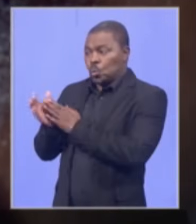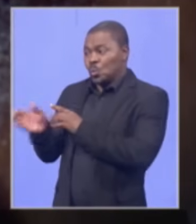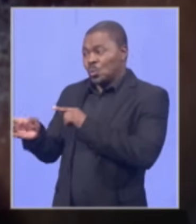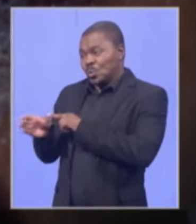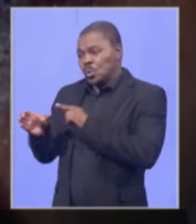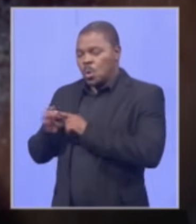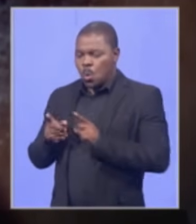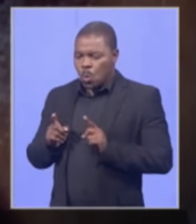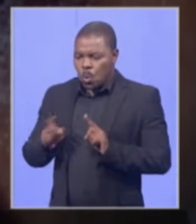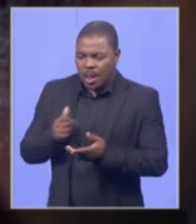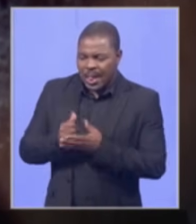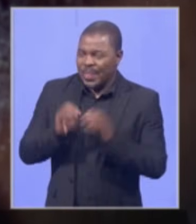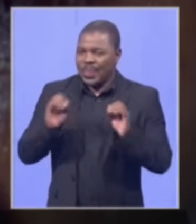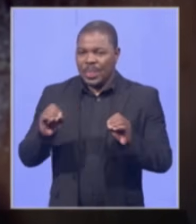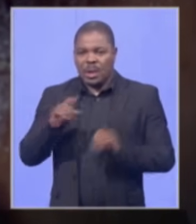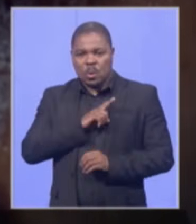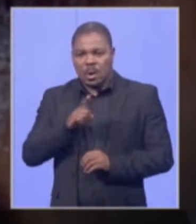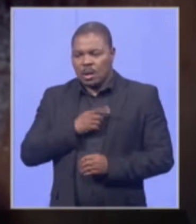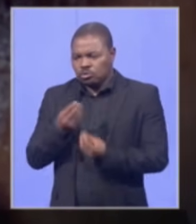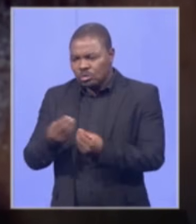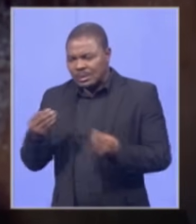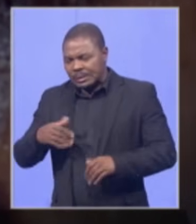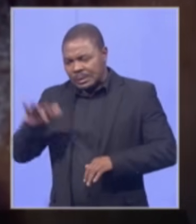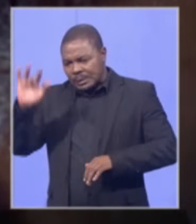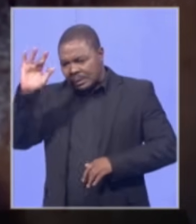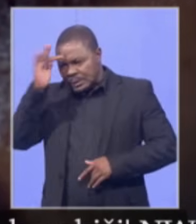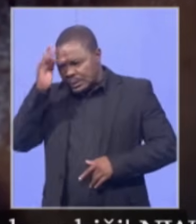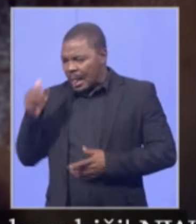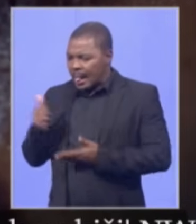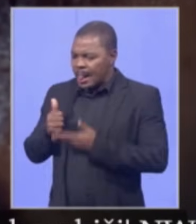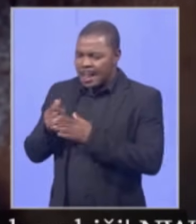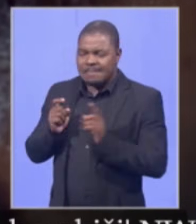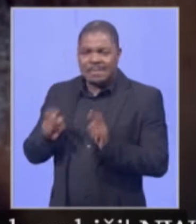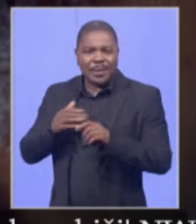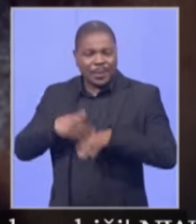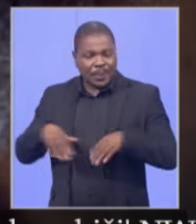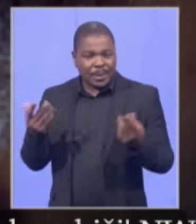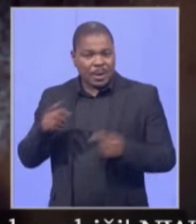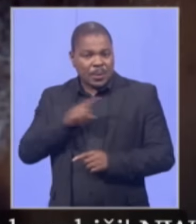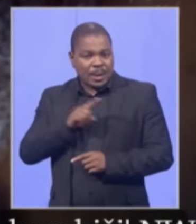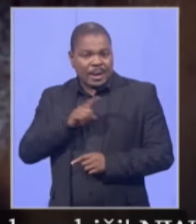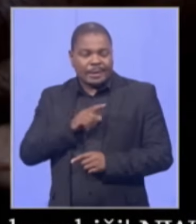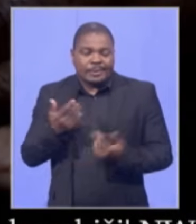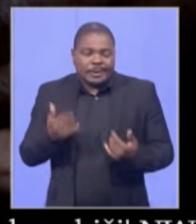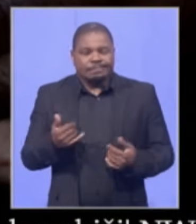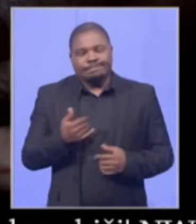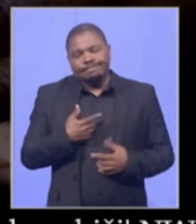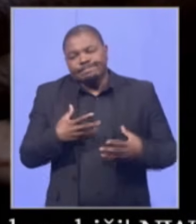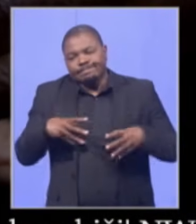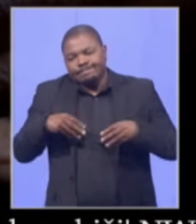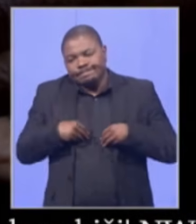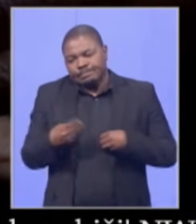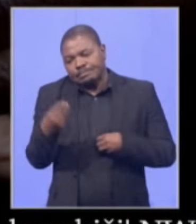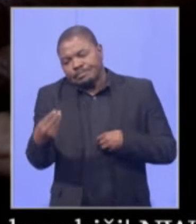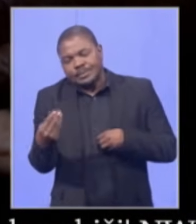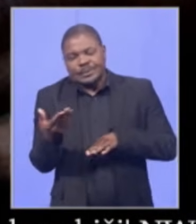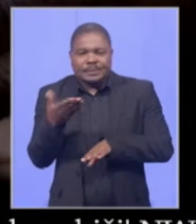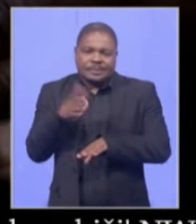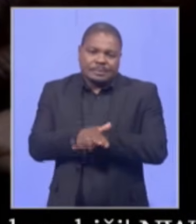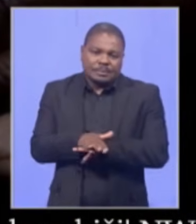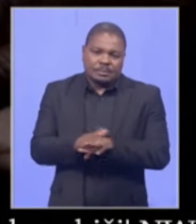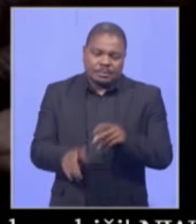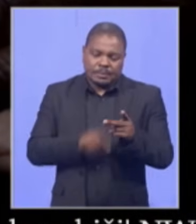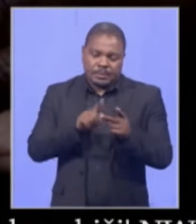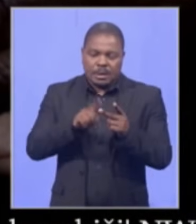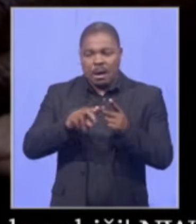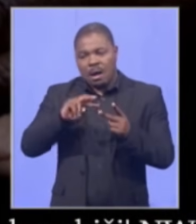ka bonako fa bana ba ne ba simolola go lwala. Seno ke jaaka ba leka go amogela loso le botlhoko la ngwana wa bona fa yo mongwe